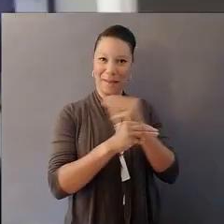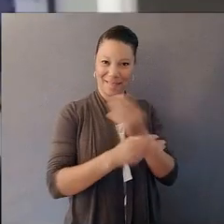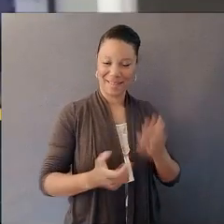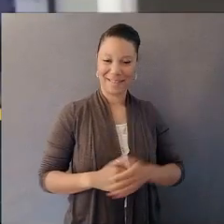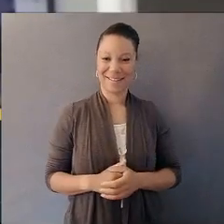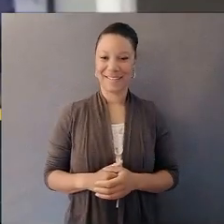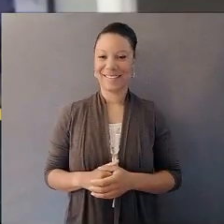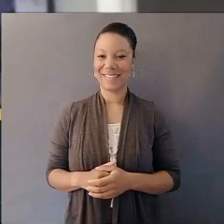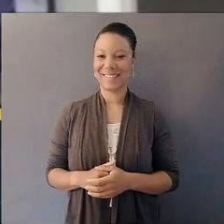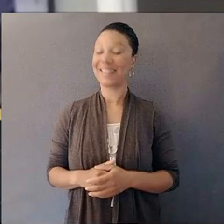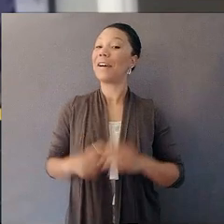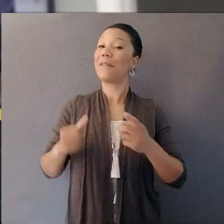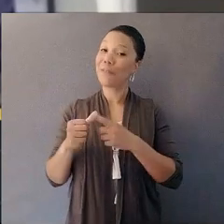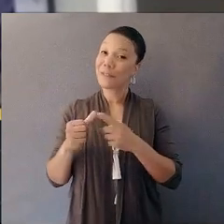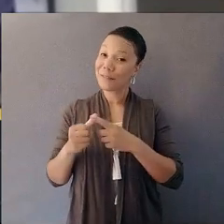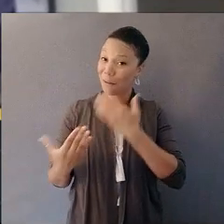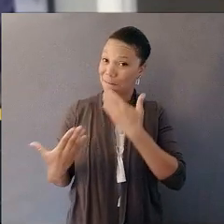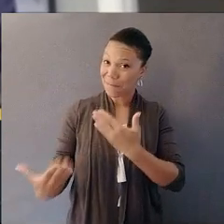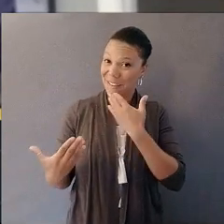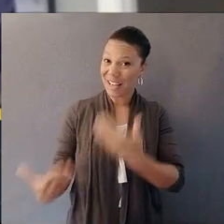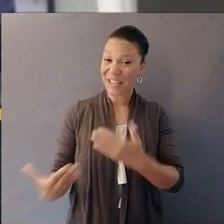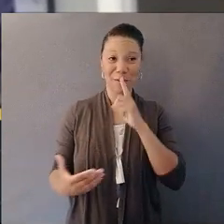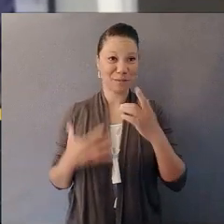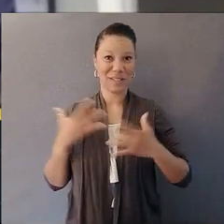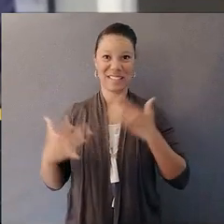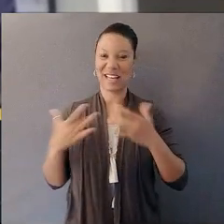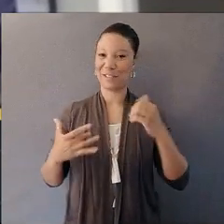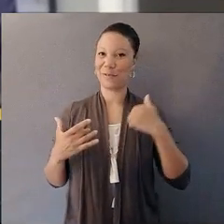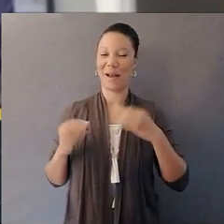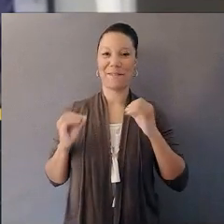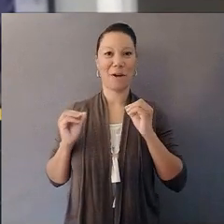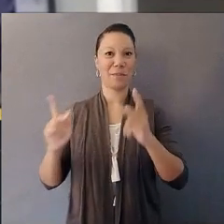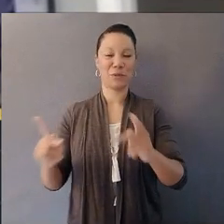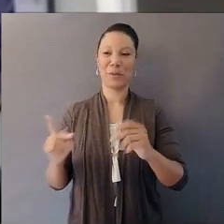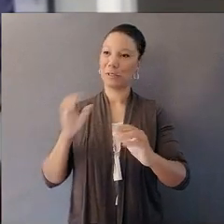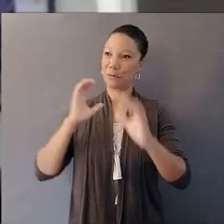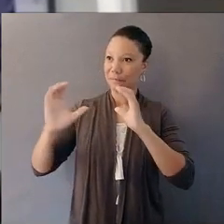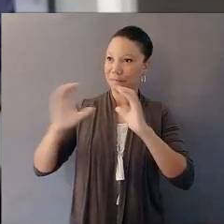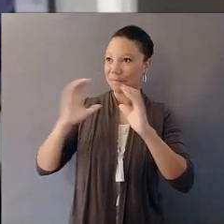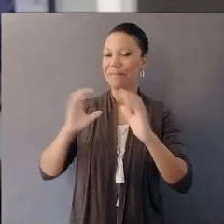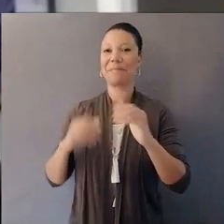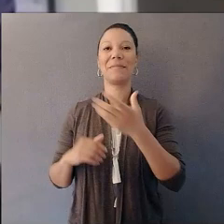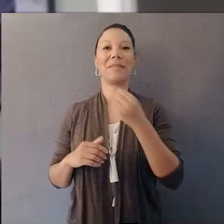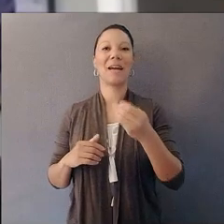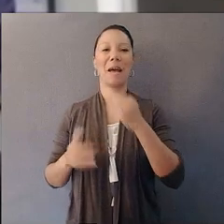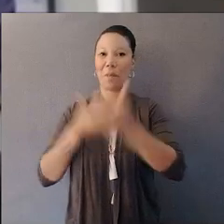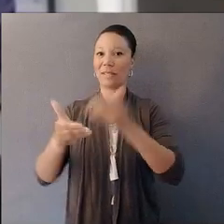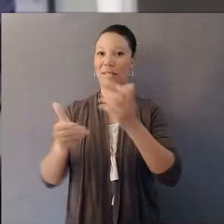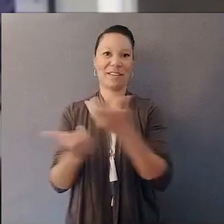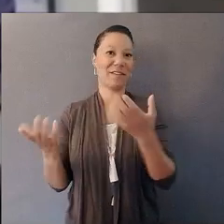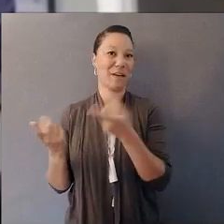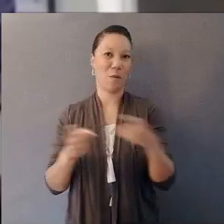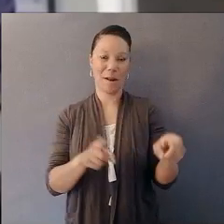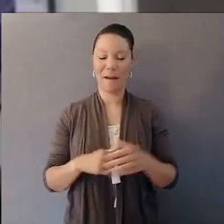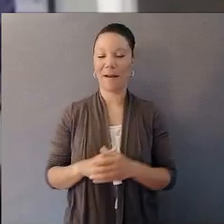math. First of all, thanks for having me today. It's exciting to have an opportunity to have this conversation and kind of process everything going on.